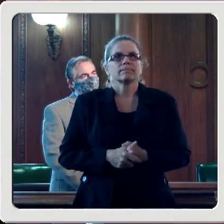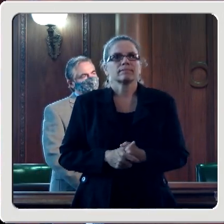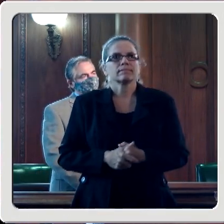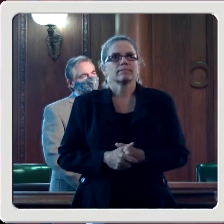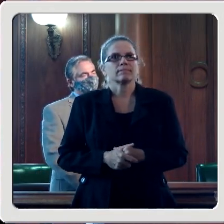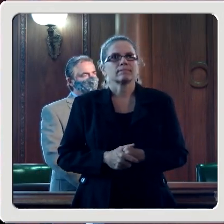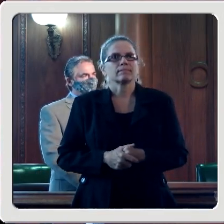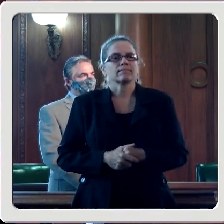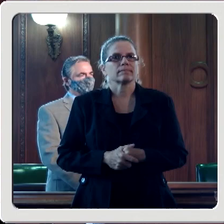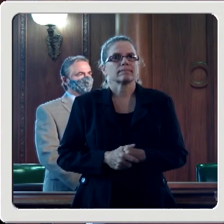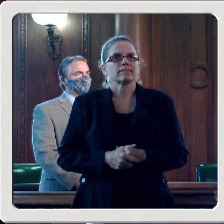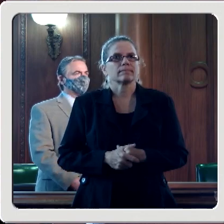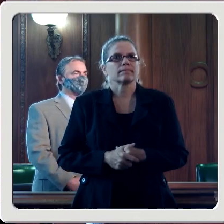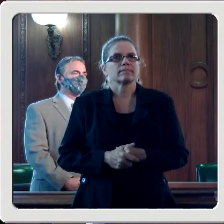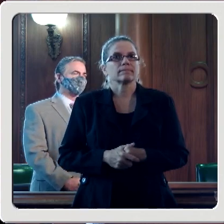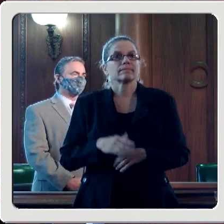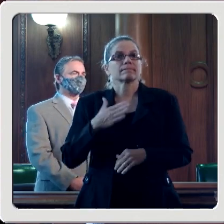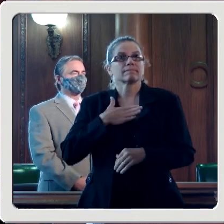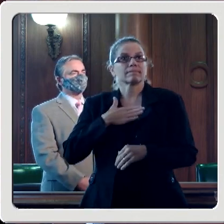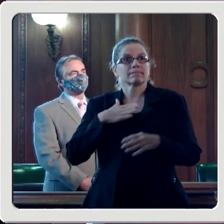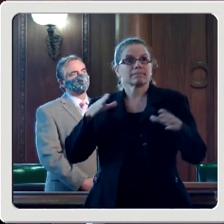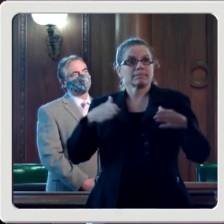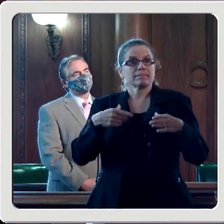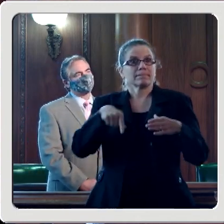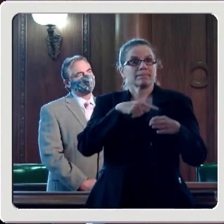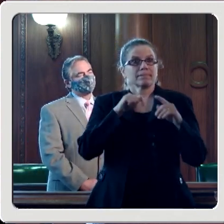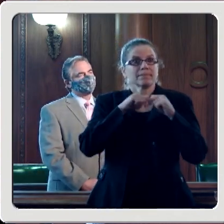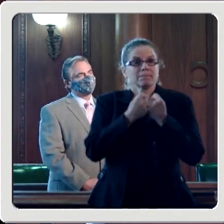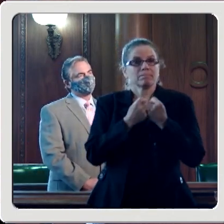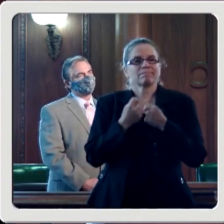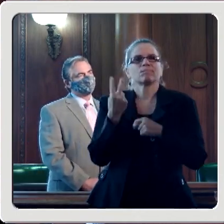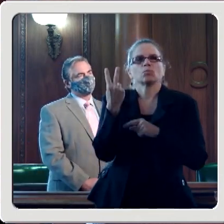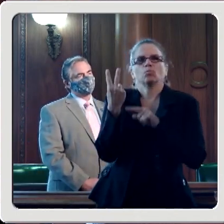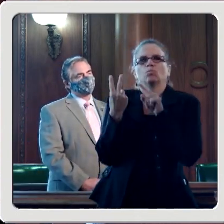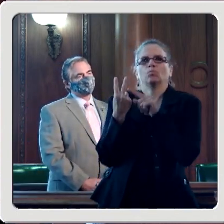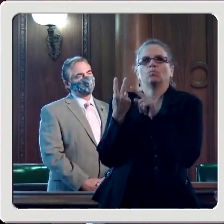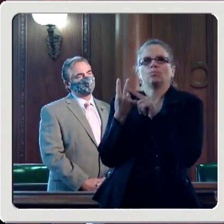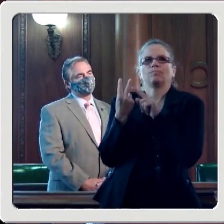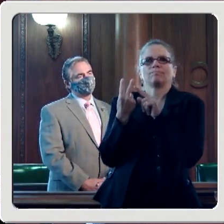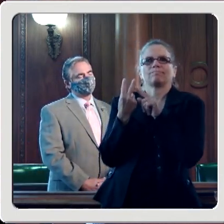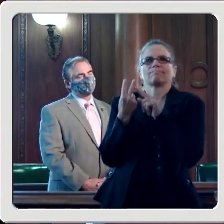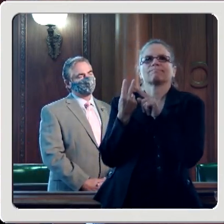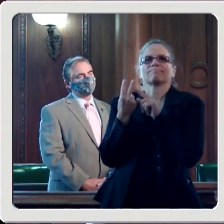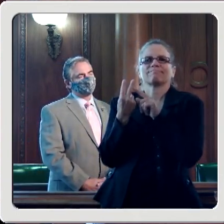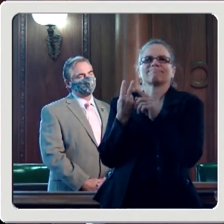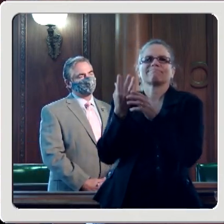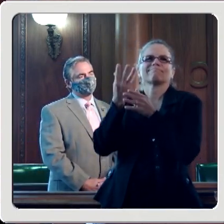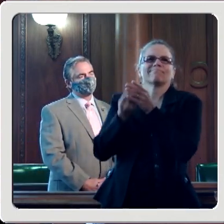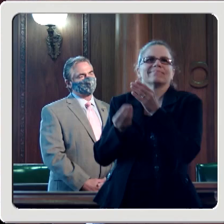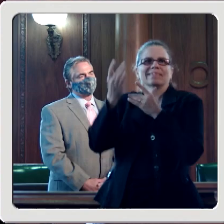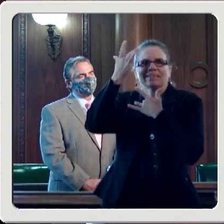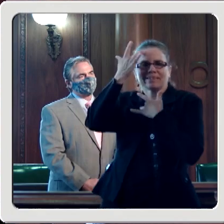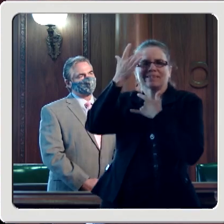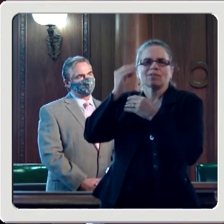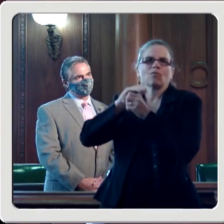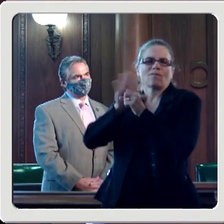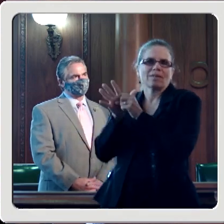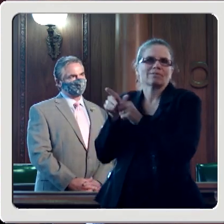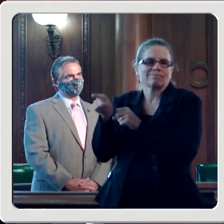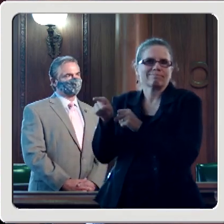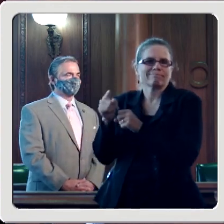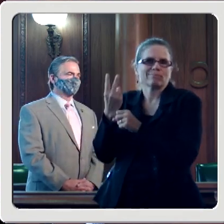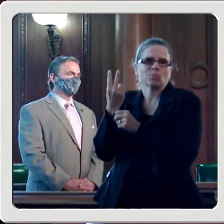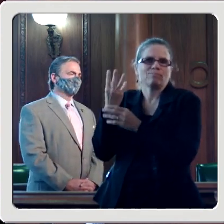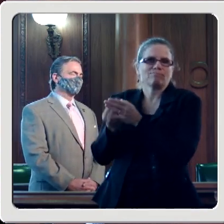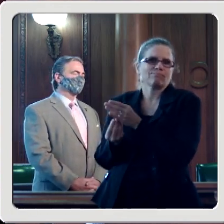With regard to DPW, we currently have 2 employees out due to COVID. And as the mayor mentioned, we are dealing with a significant amount of yard